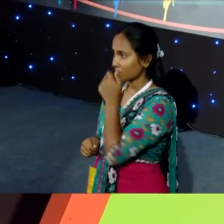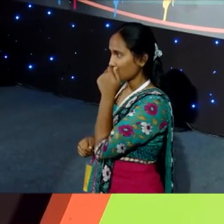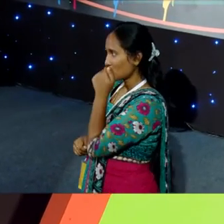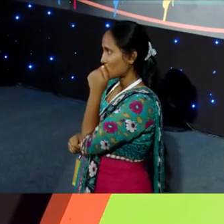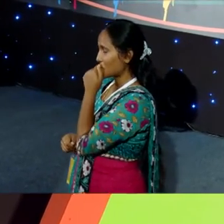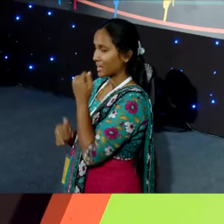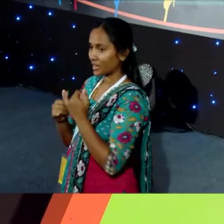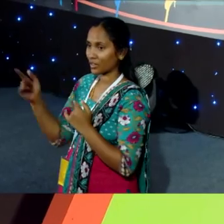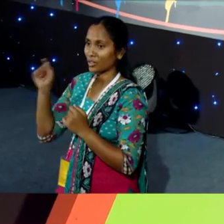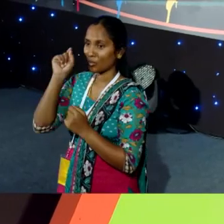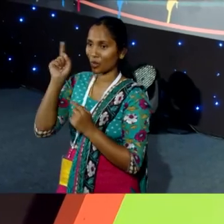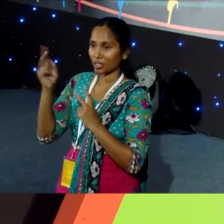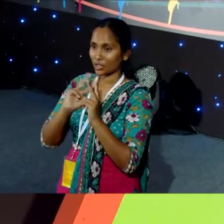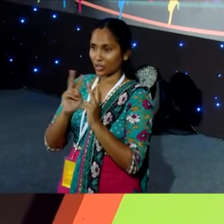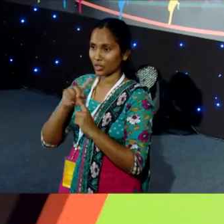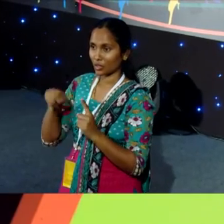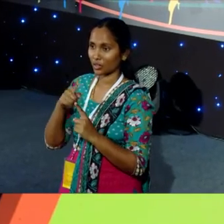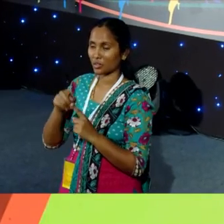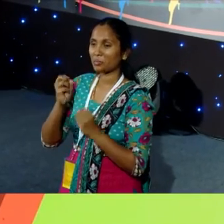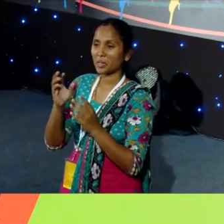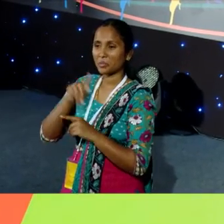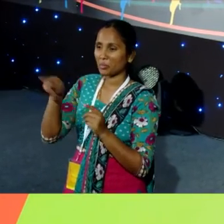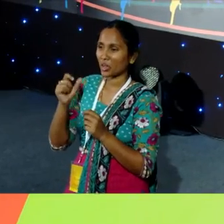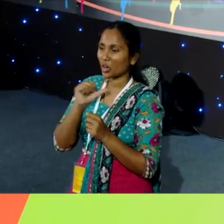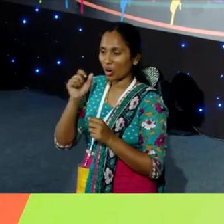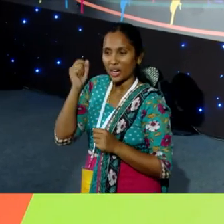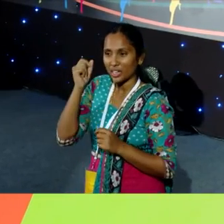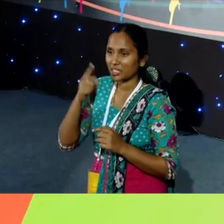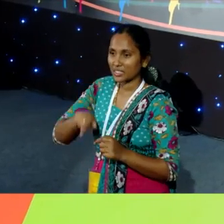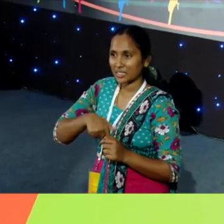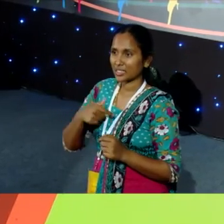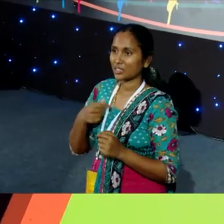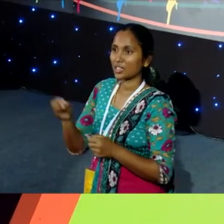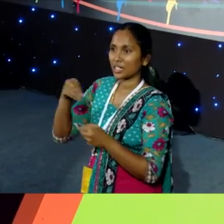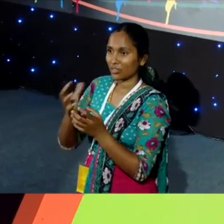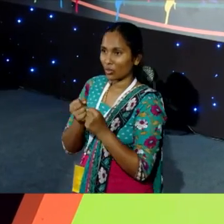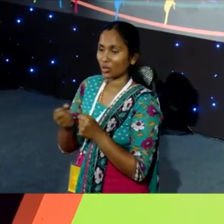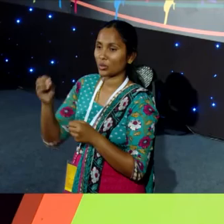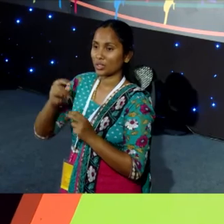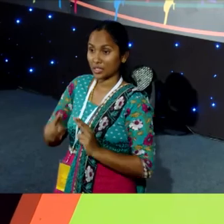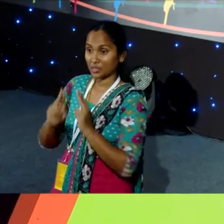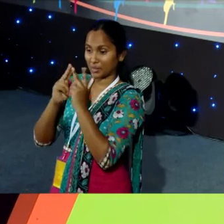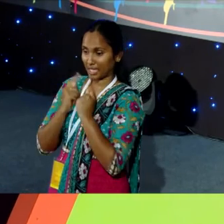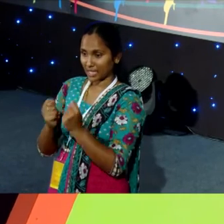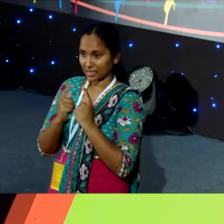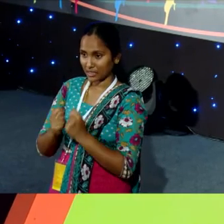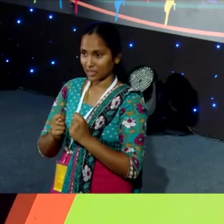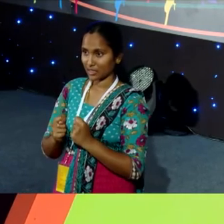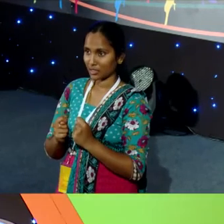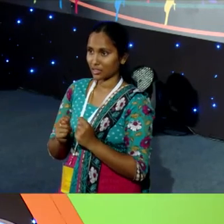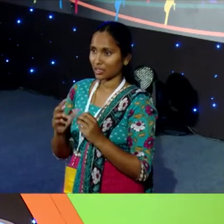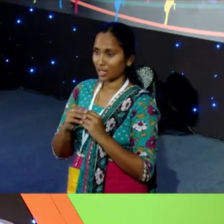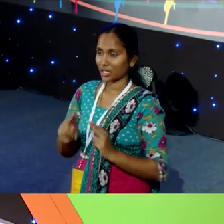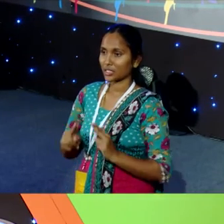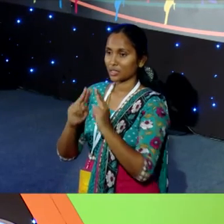Now, the point is that a lot of us actually don't realize that we're psychic. It takes a special kind of test and a